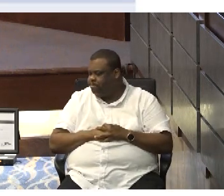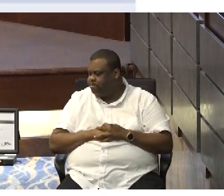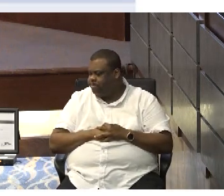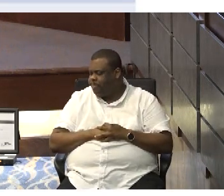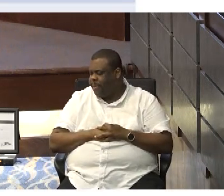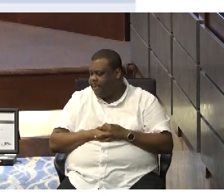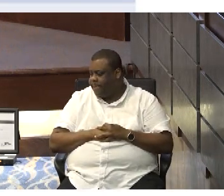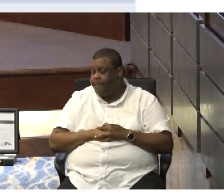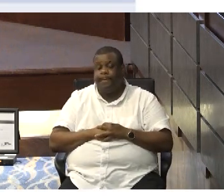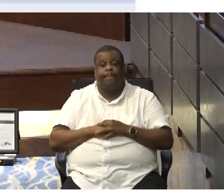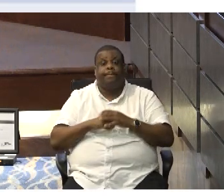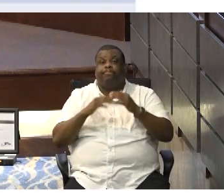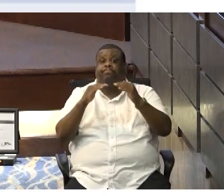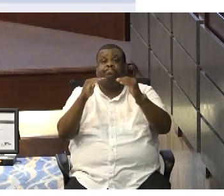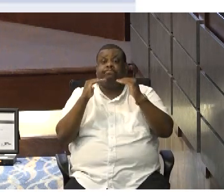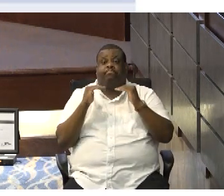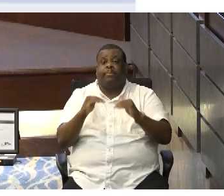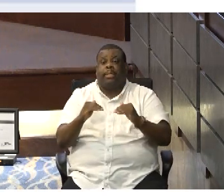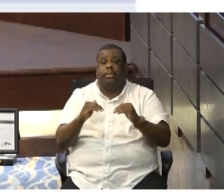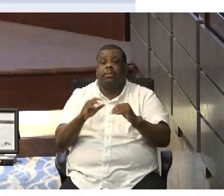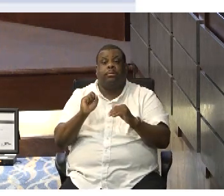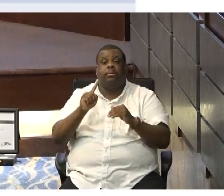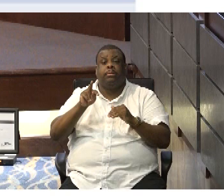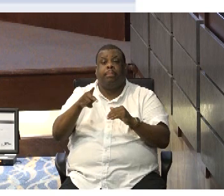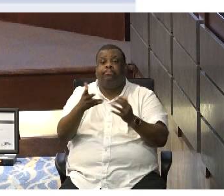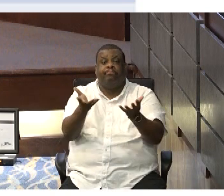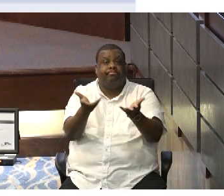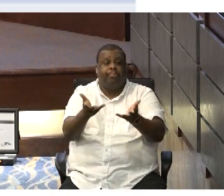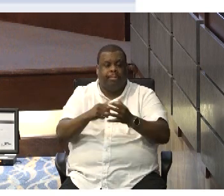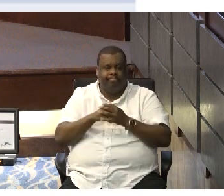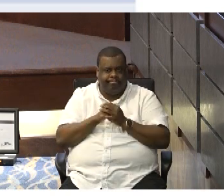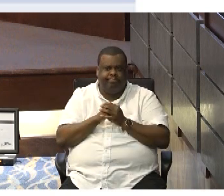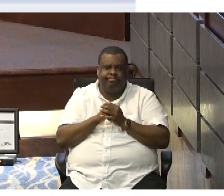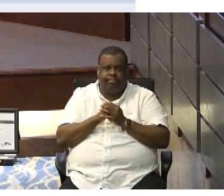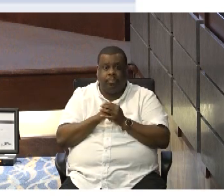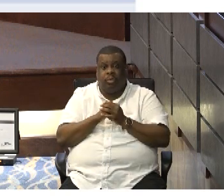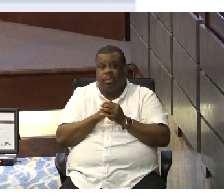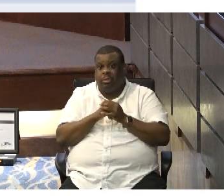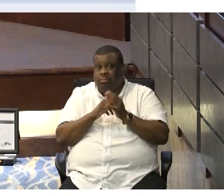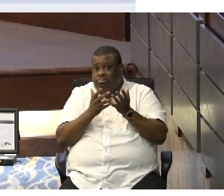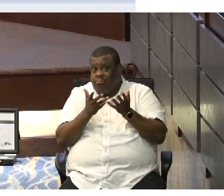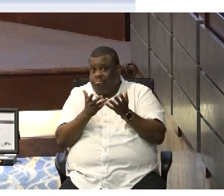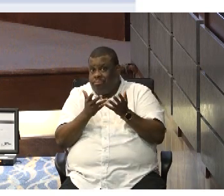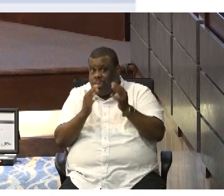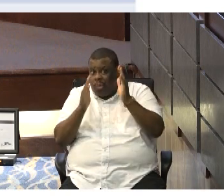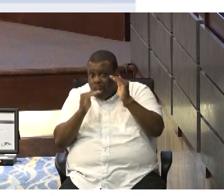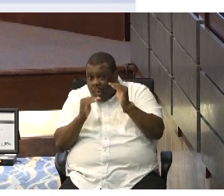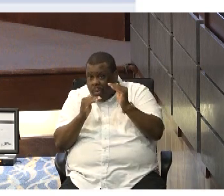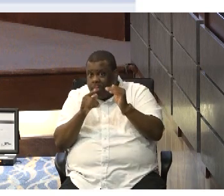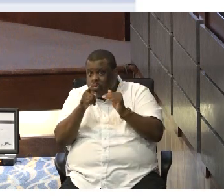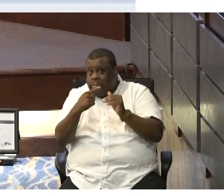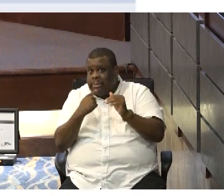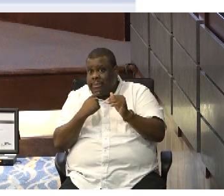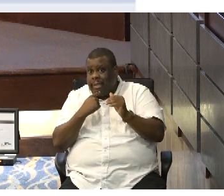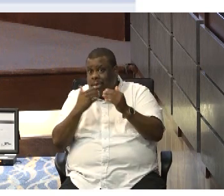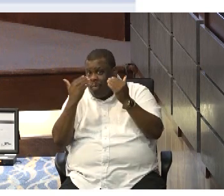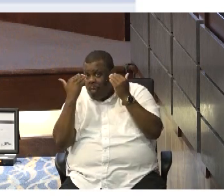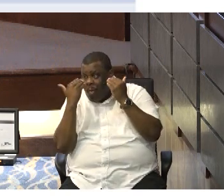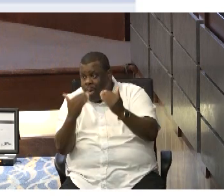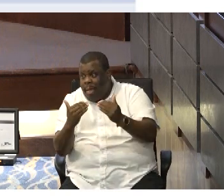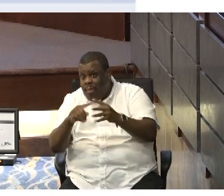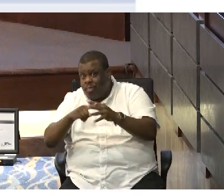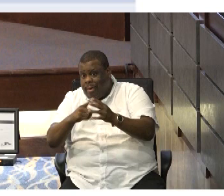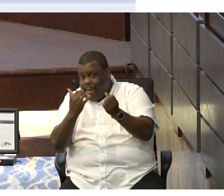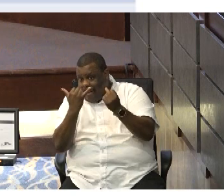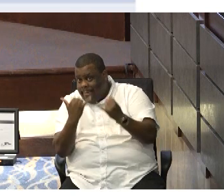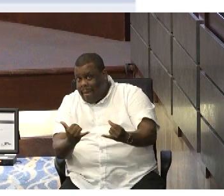So the next steps is today we're hoping that you'll tell us it's okay for us to move forward with this process. We'll